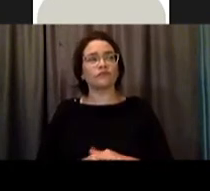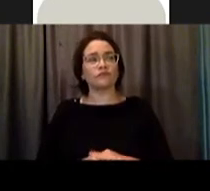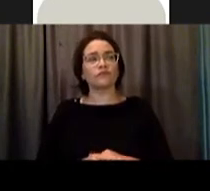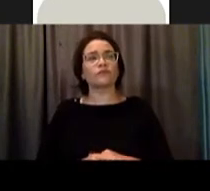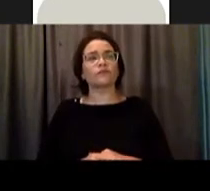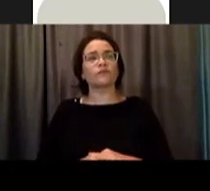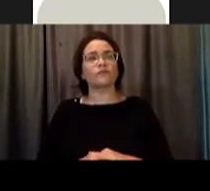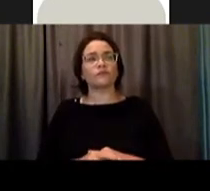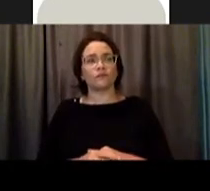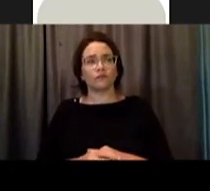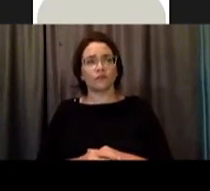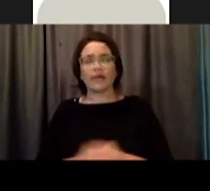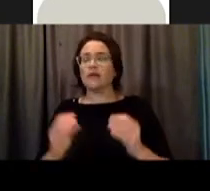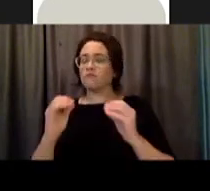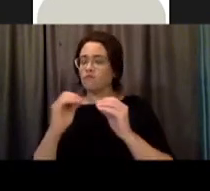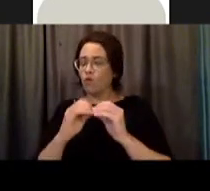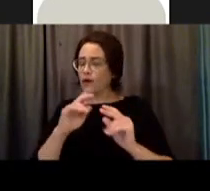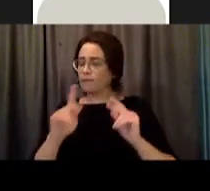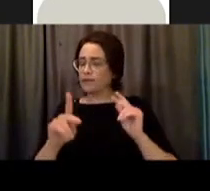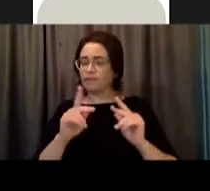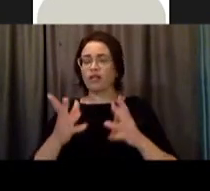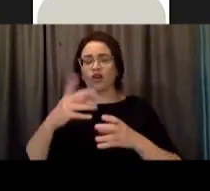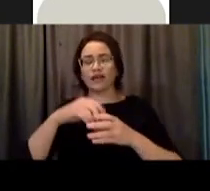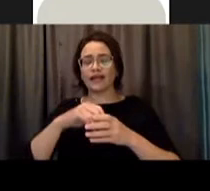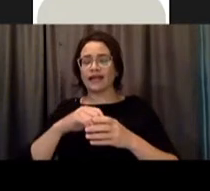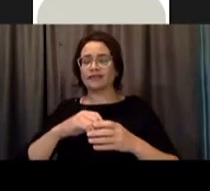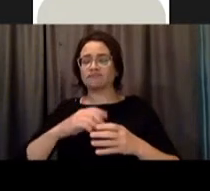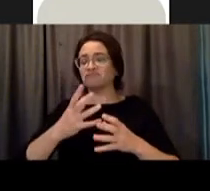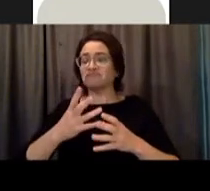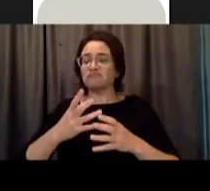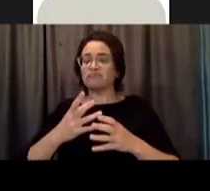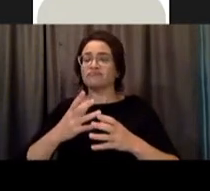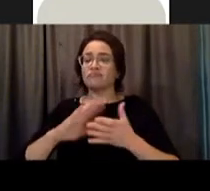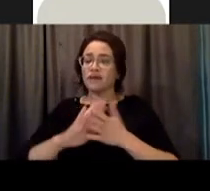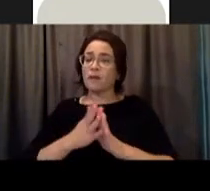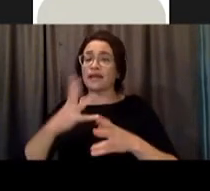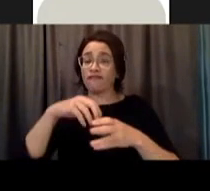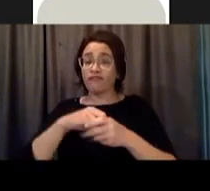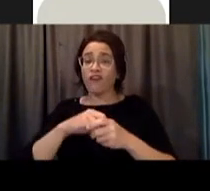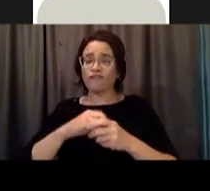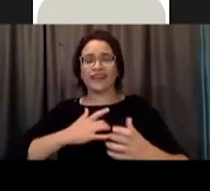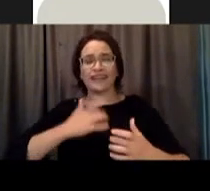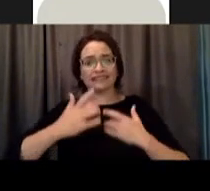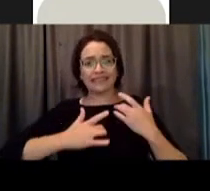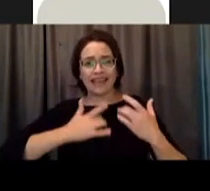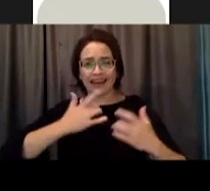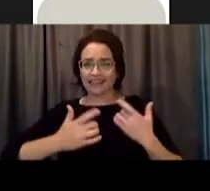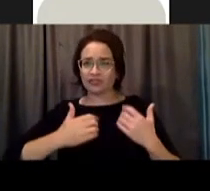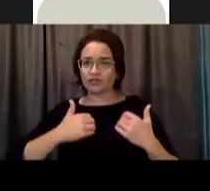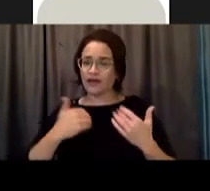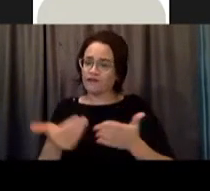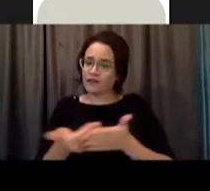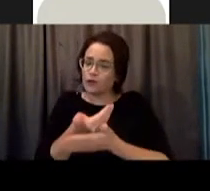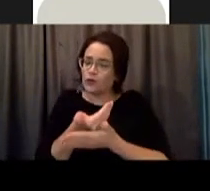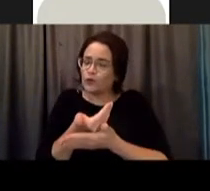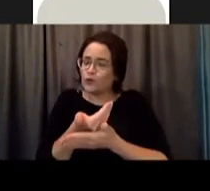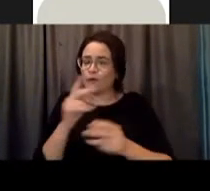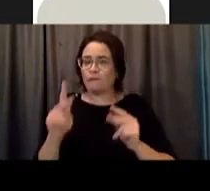more involved. And that's exciting to have all of this new arrivals.